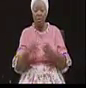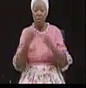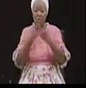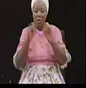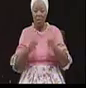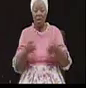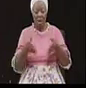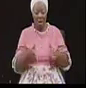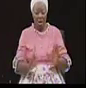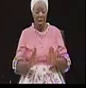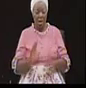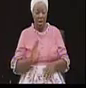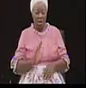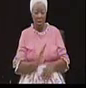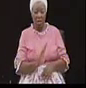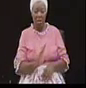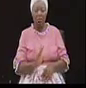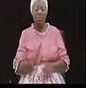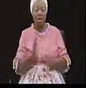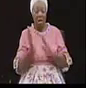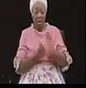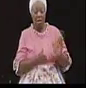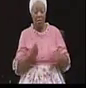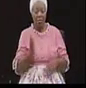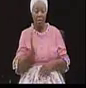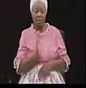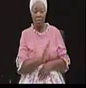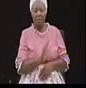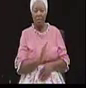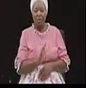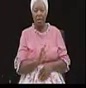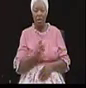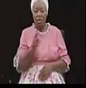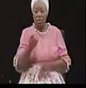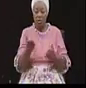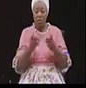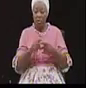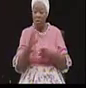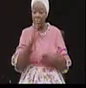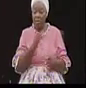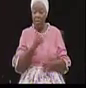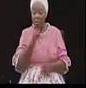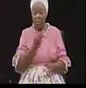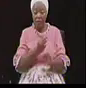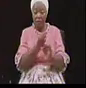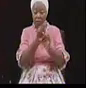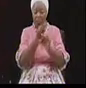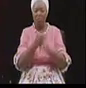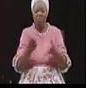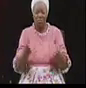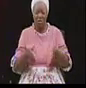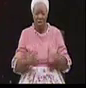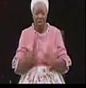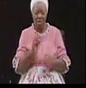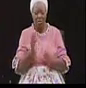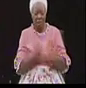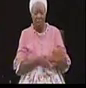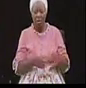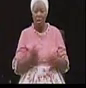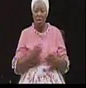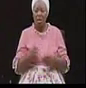let him alone. You want to be unfaithful? Let the unfaithful remain unfaithful,